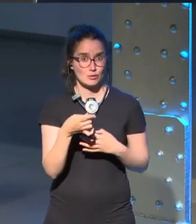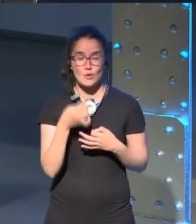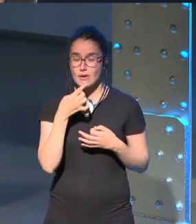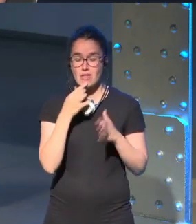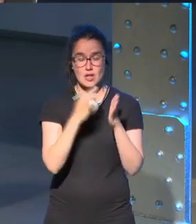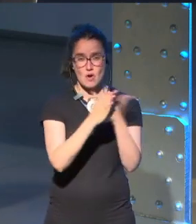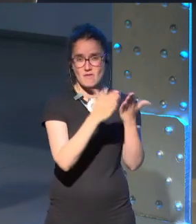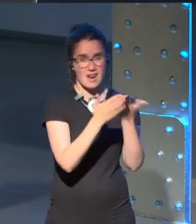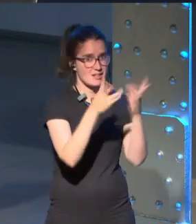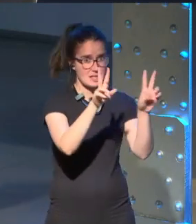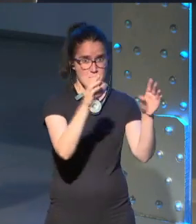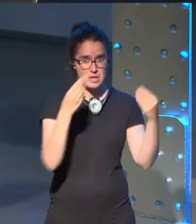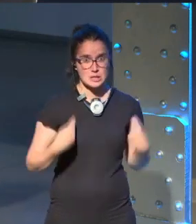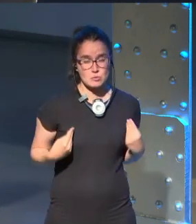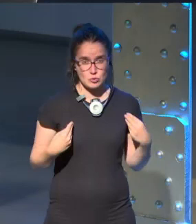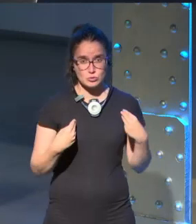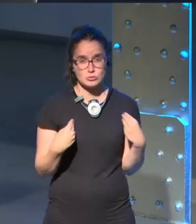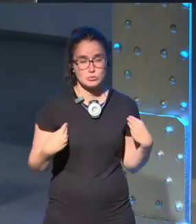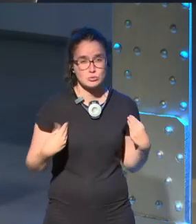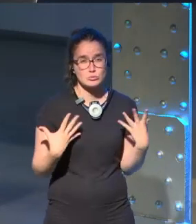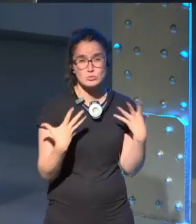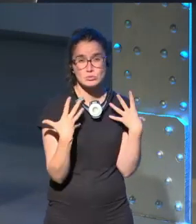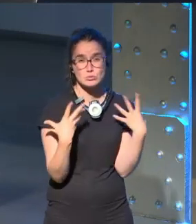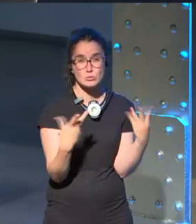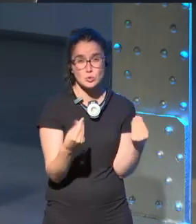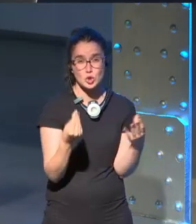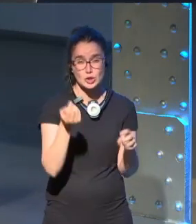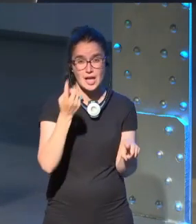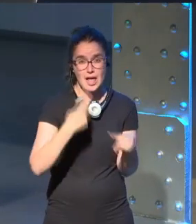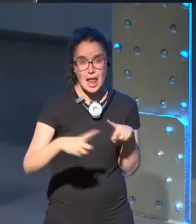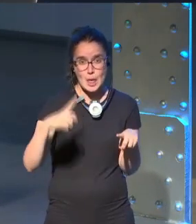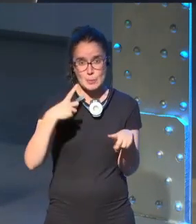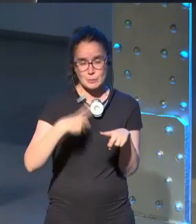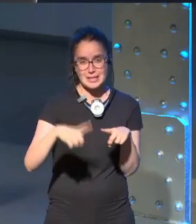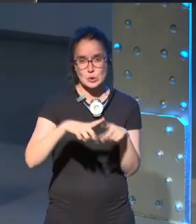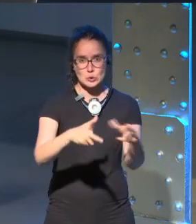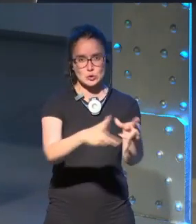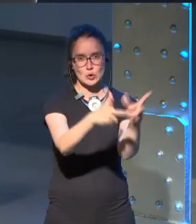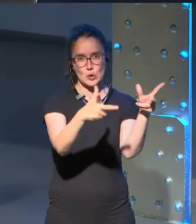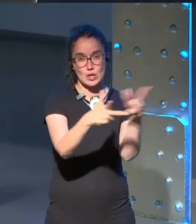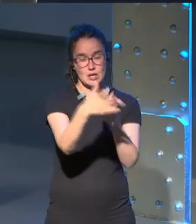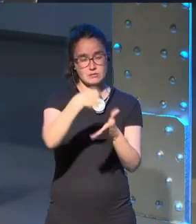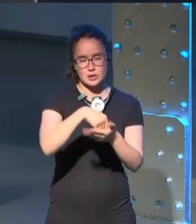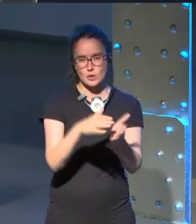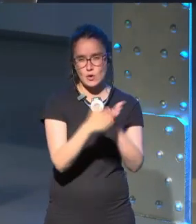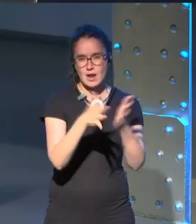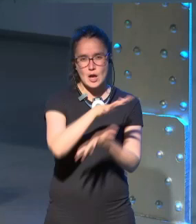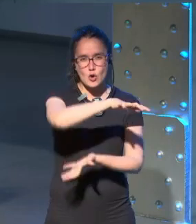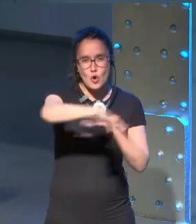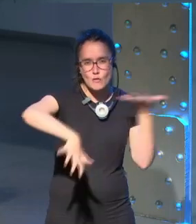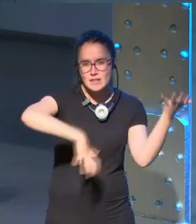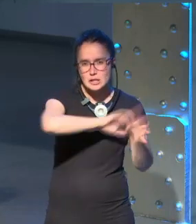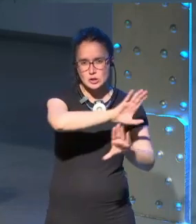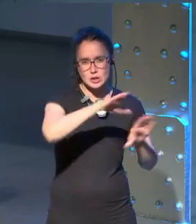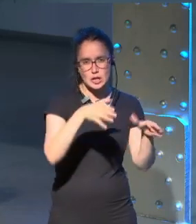of social turmoil in the novel. There's conflict between groups of people. There's